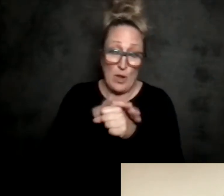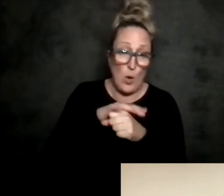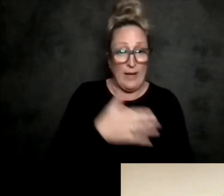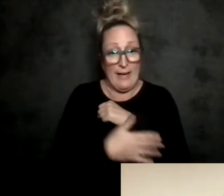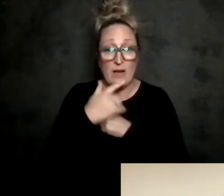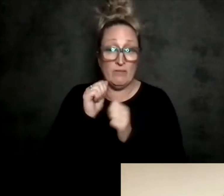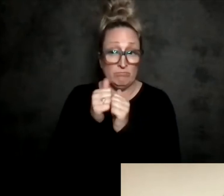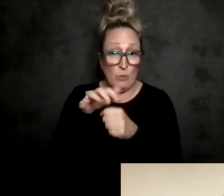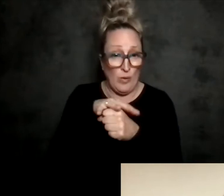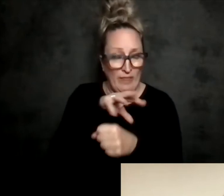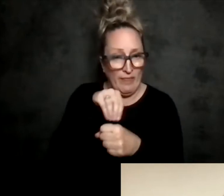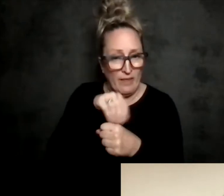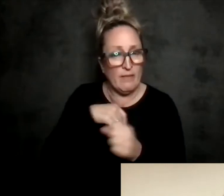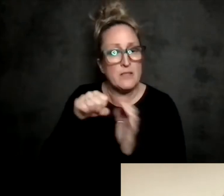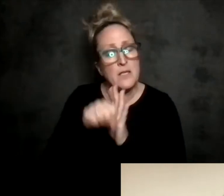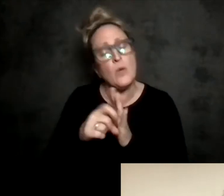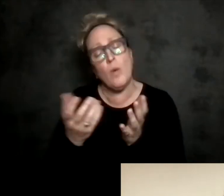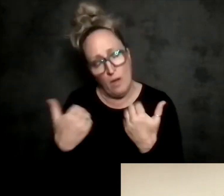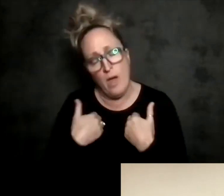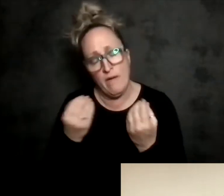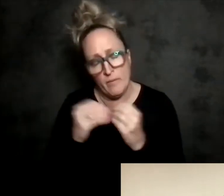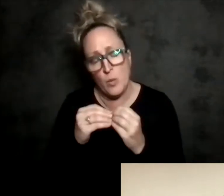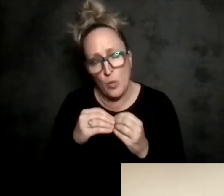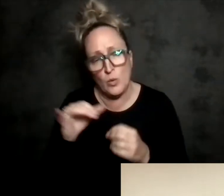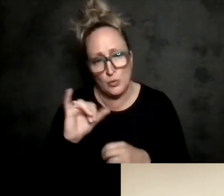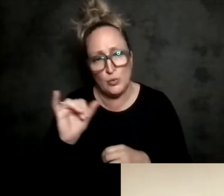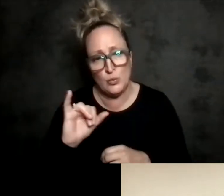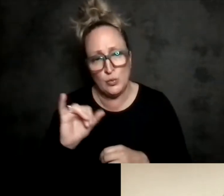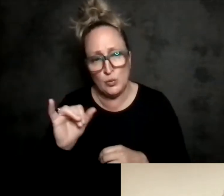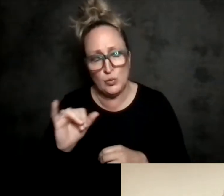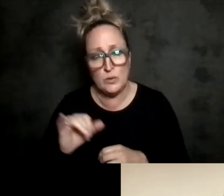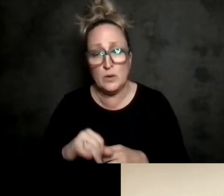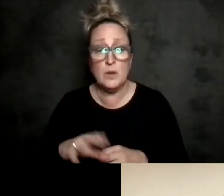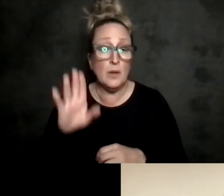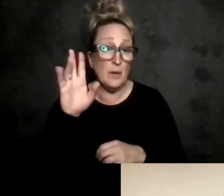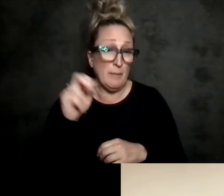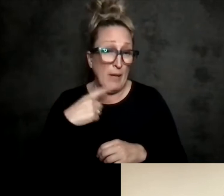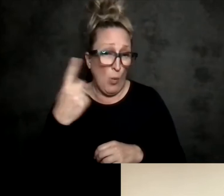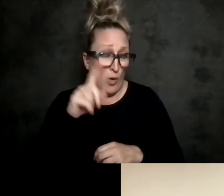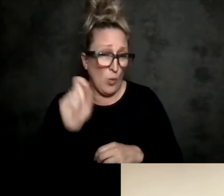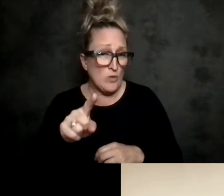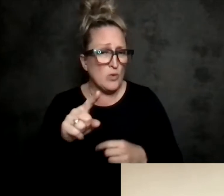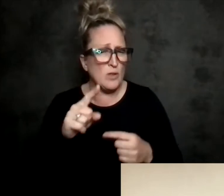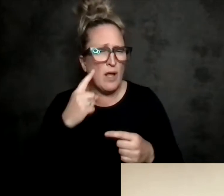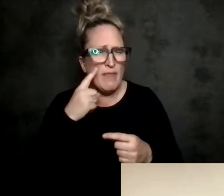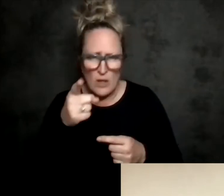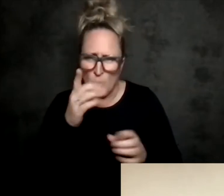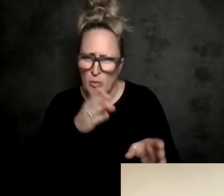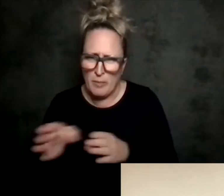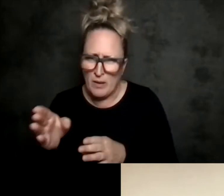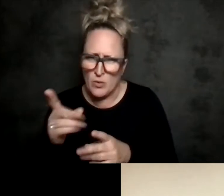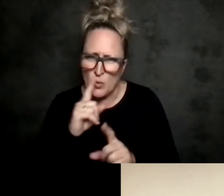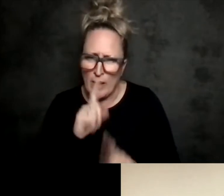in the state. We will probably have more of those. Ben, there's a question about, I think you were perfect to